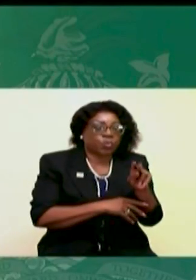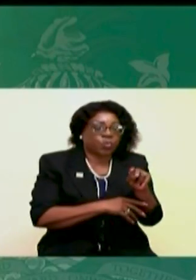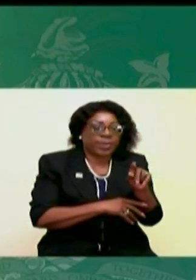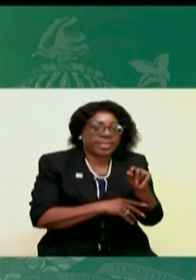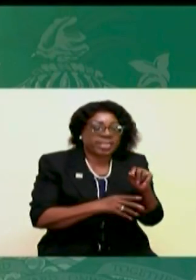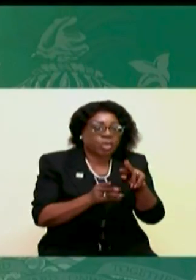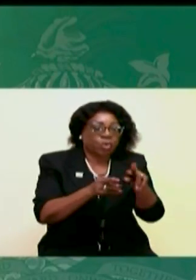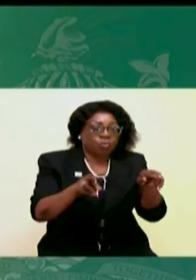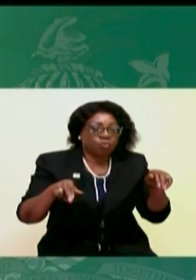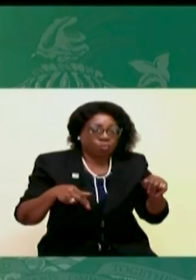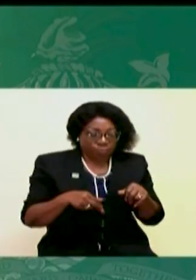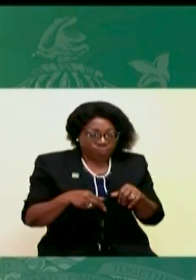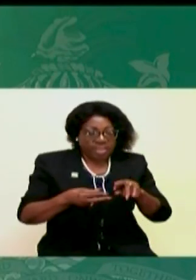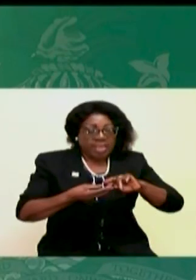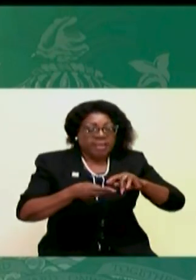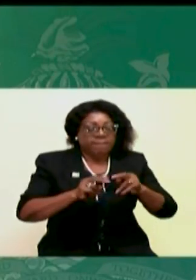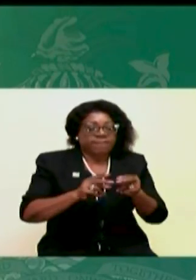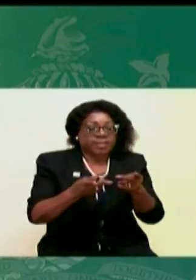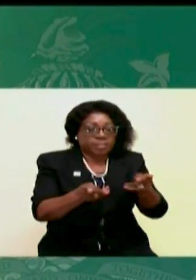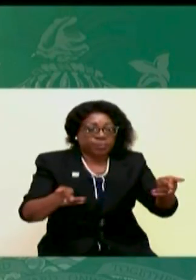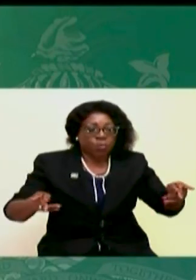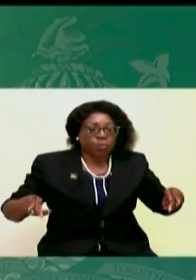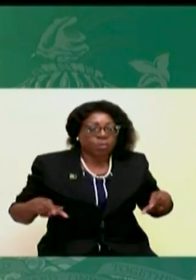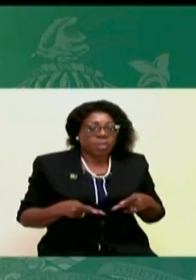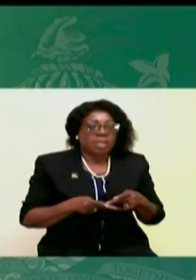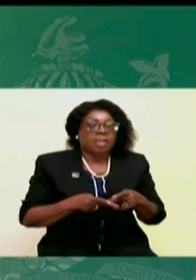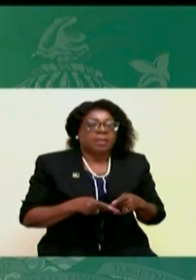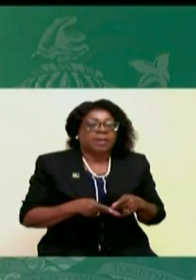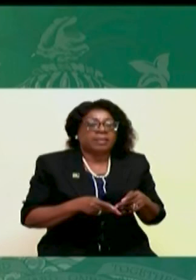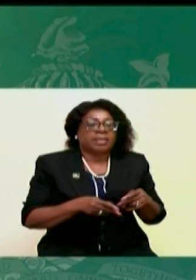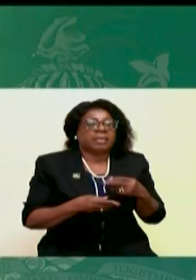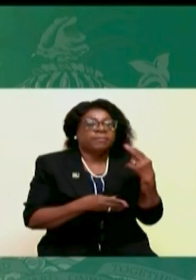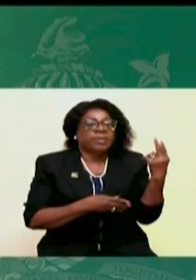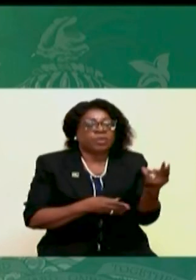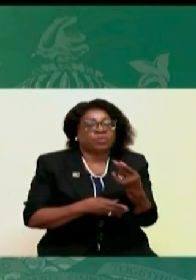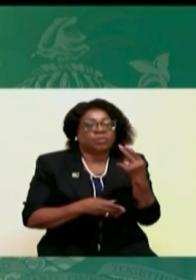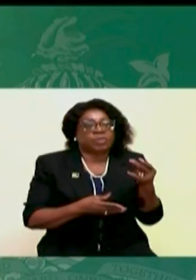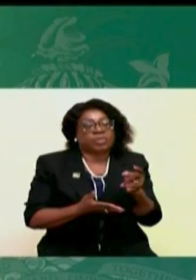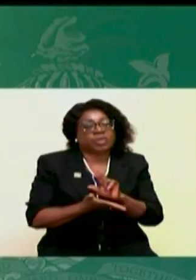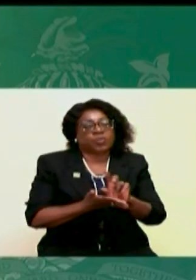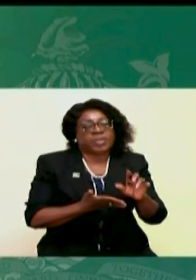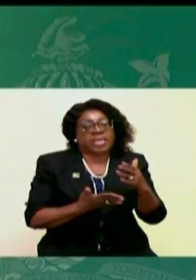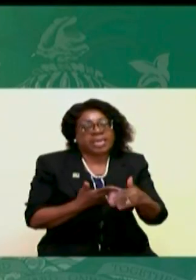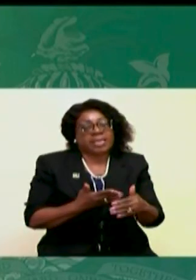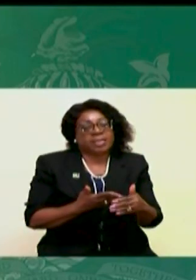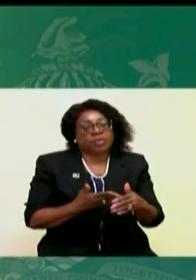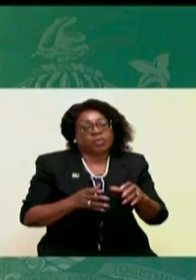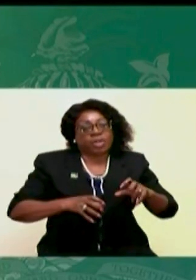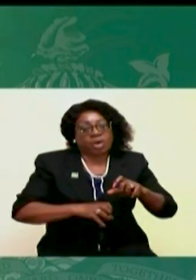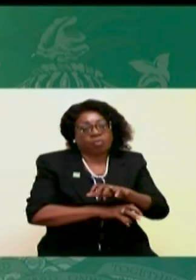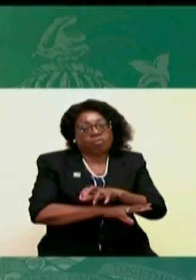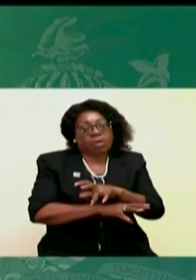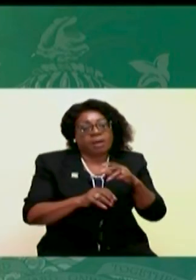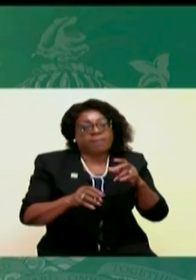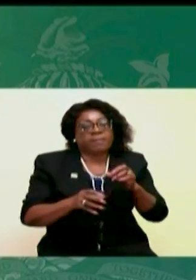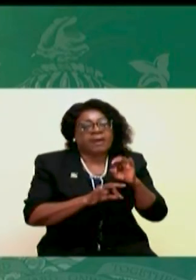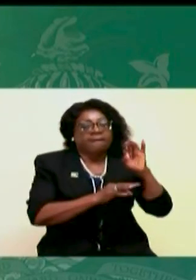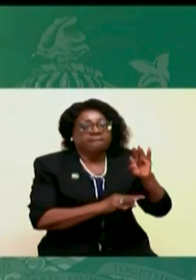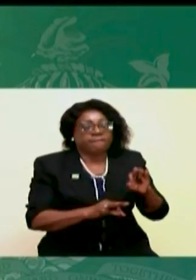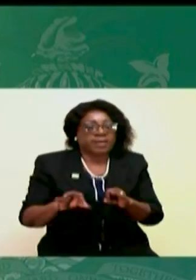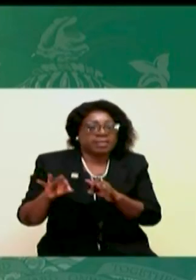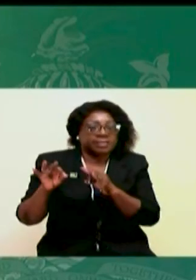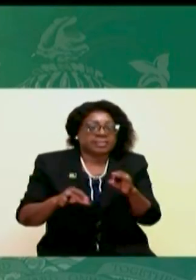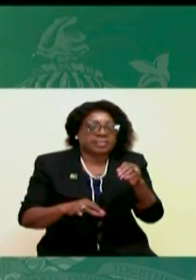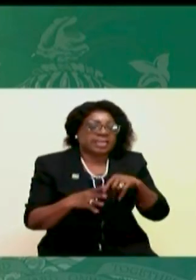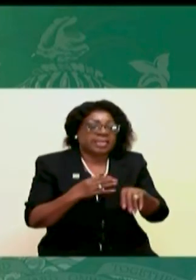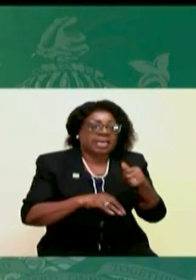pool, and a rebuilt marina that can be used this weekend during our Crab Fest weekend in Central Andras.